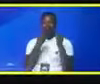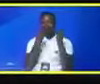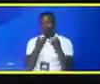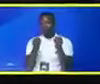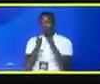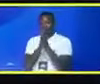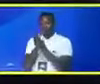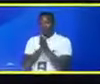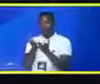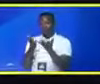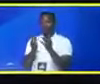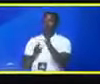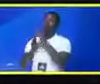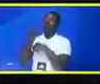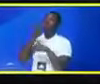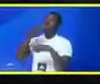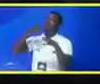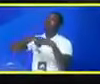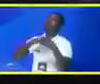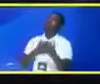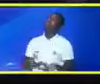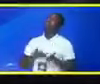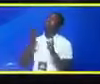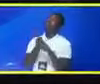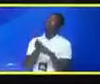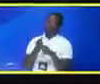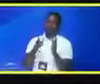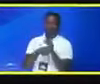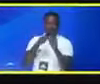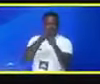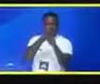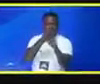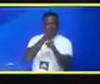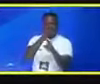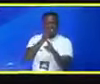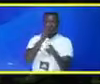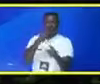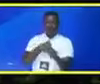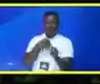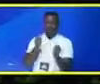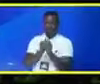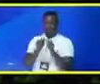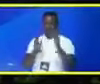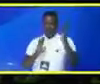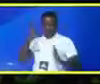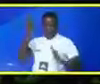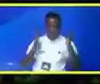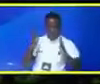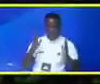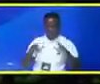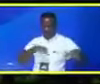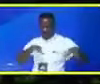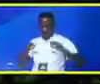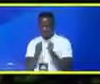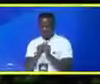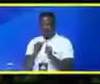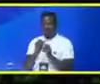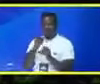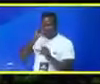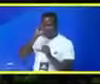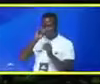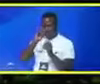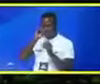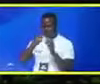to see the favor of God in their life, but they cannot articulate with intelligence, spiritual intelligence, the forces that